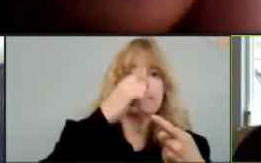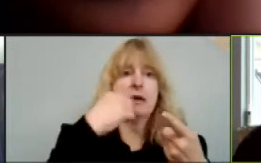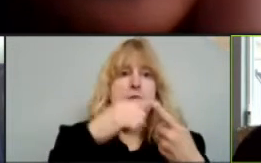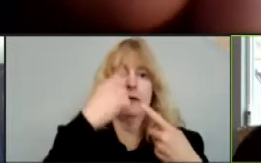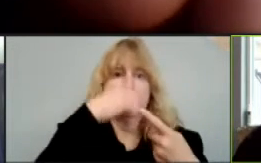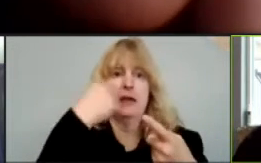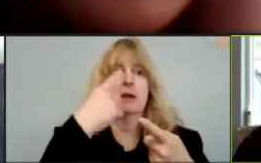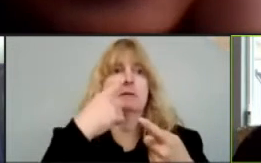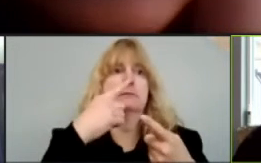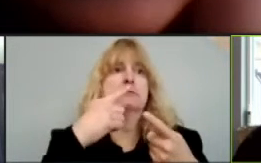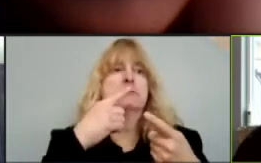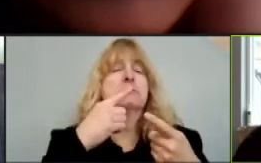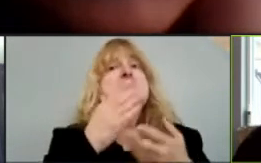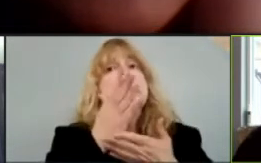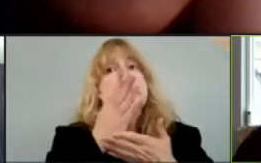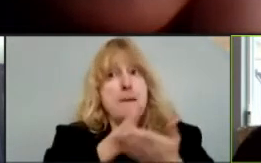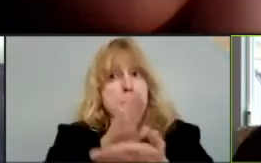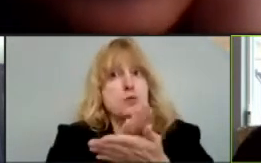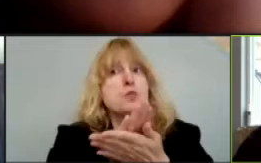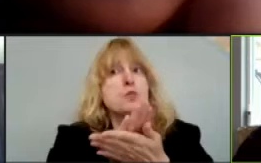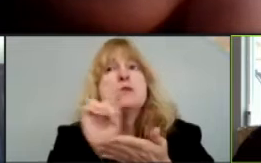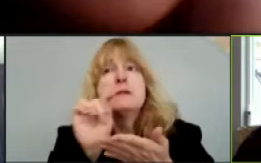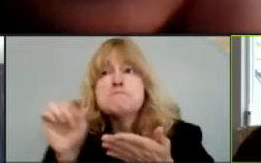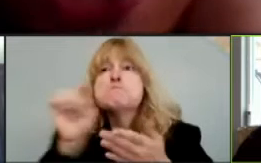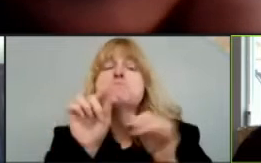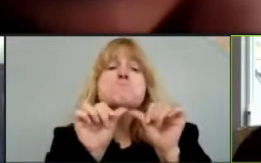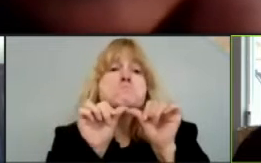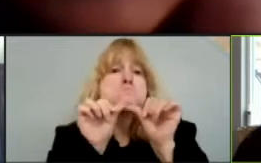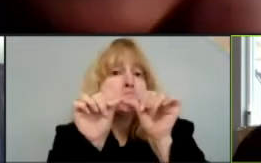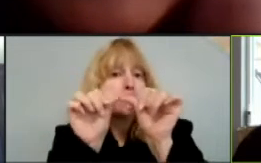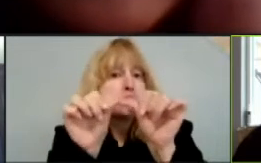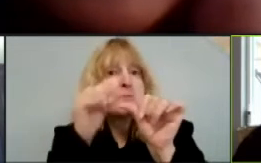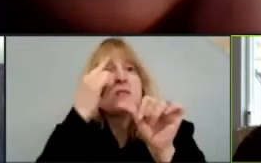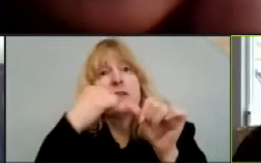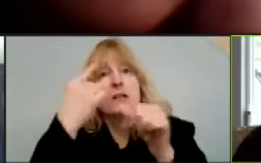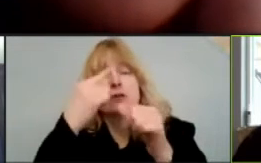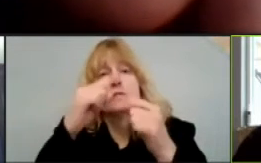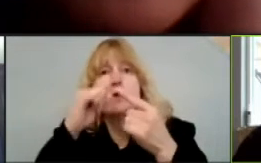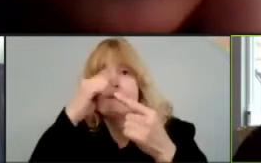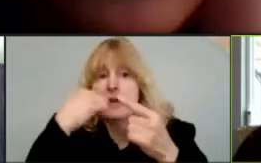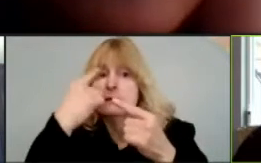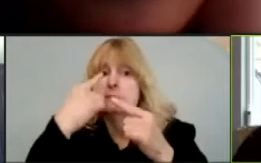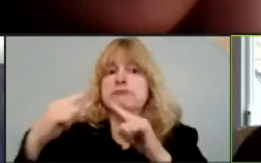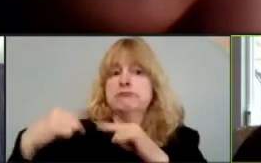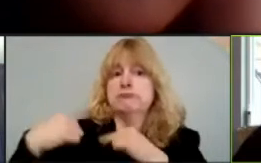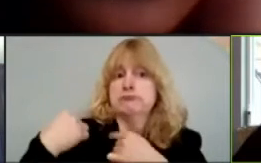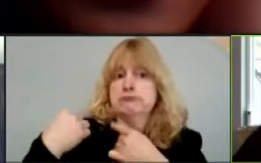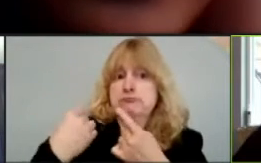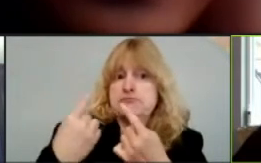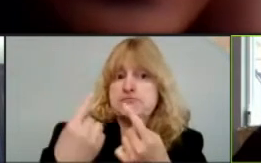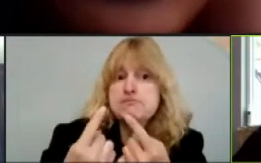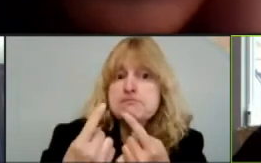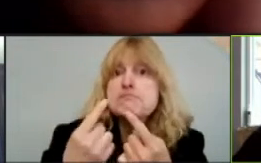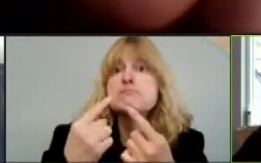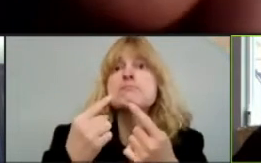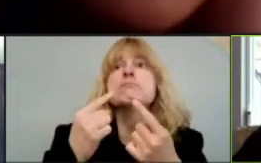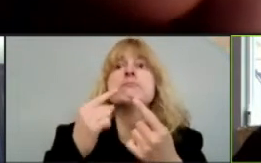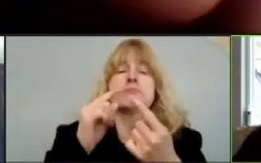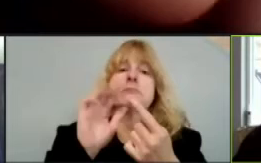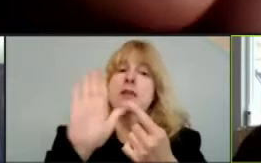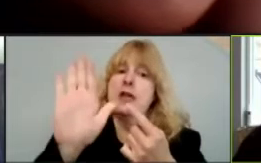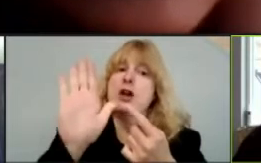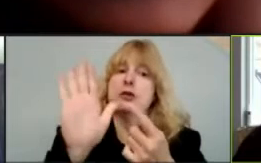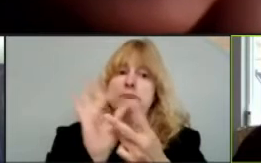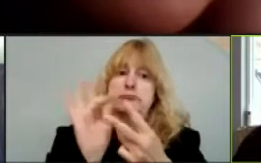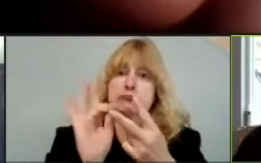that have maintained in-person learning throughout the year as an option and continue to do so. And their numbers, from what I understand, have